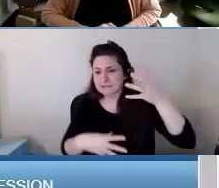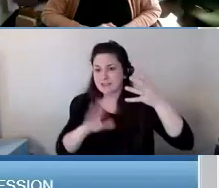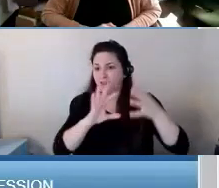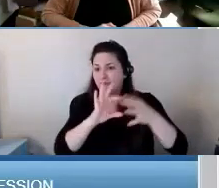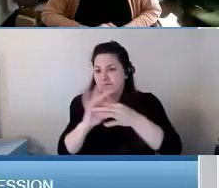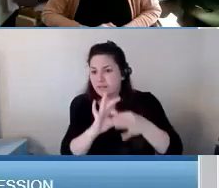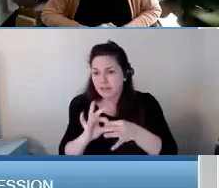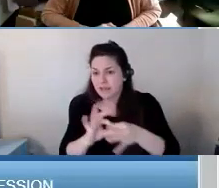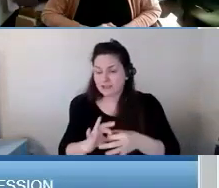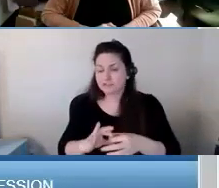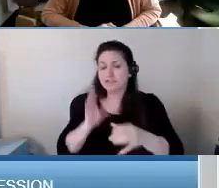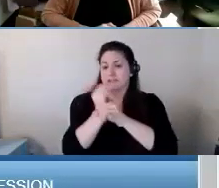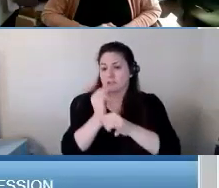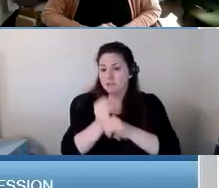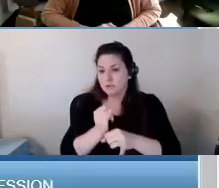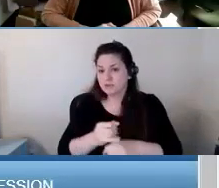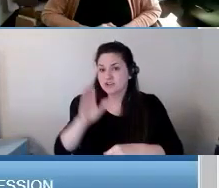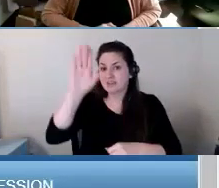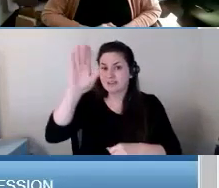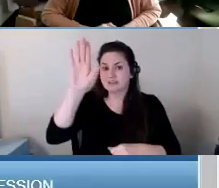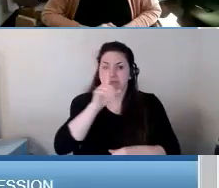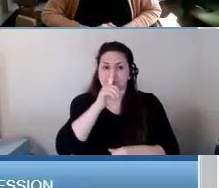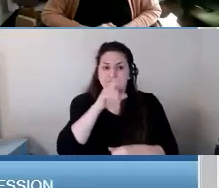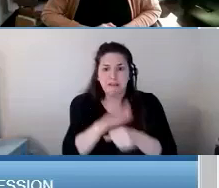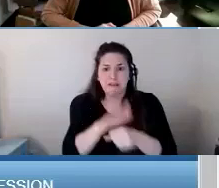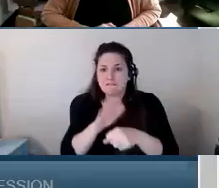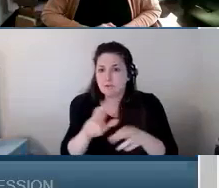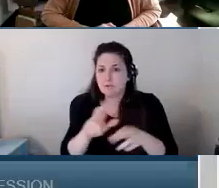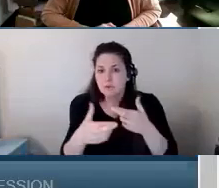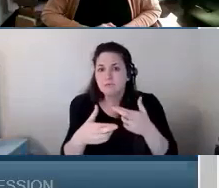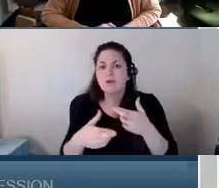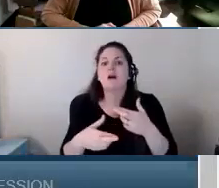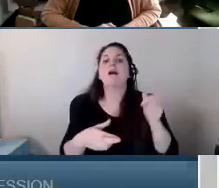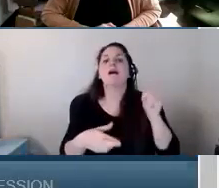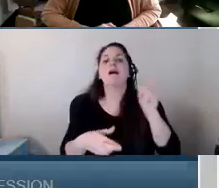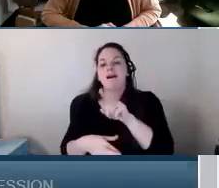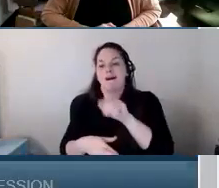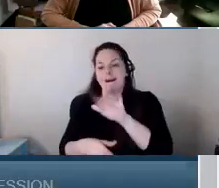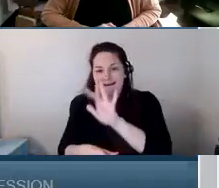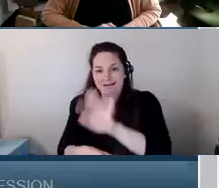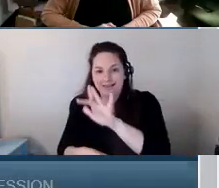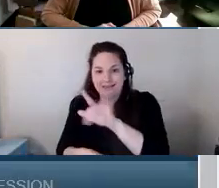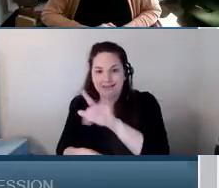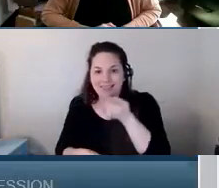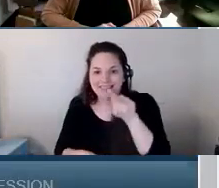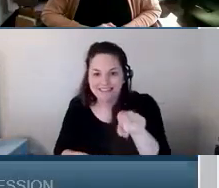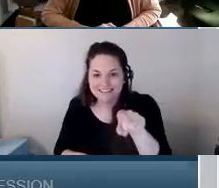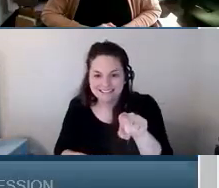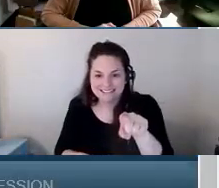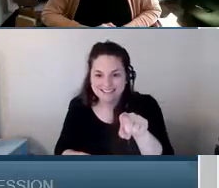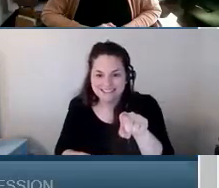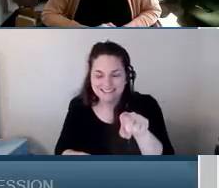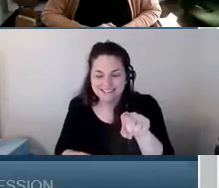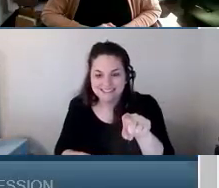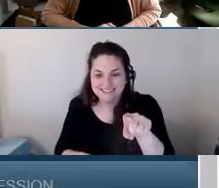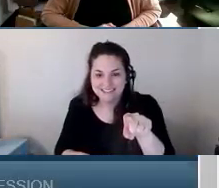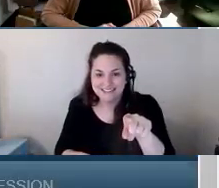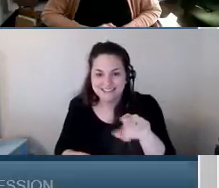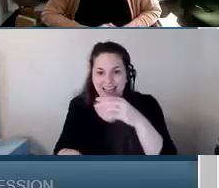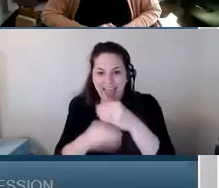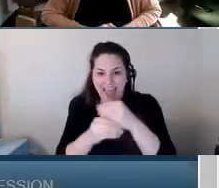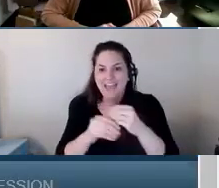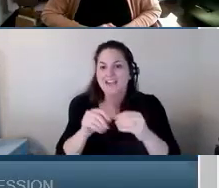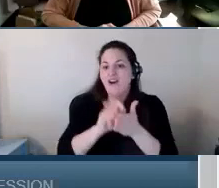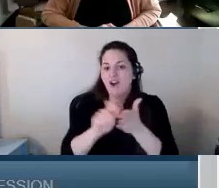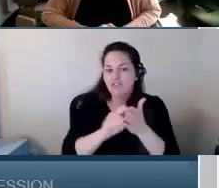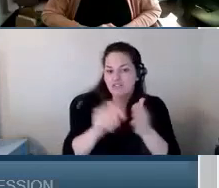and institutions up here at the top. This is the section you want to click on. This is the space that you want to add